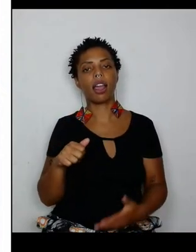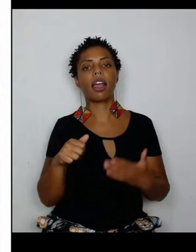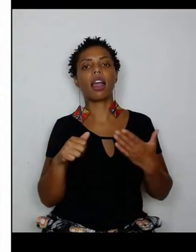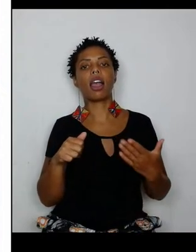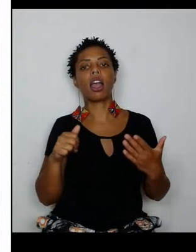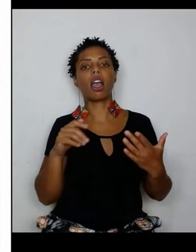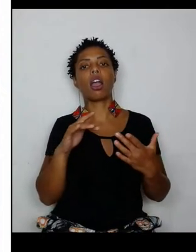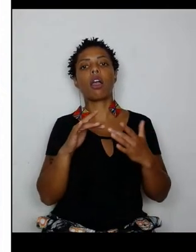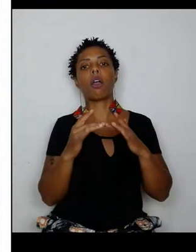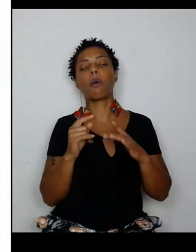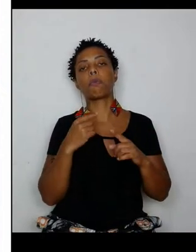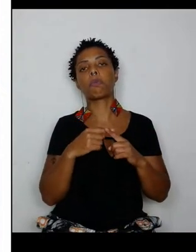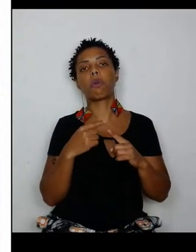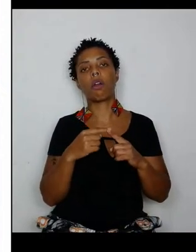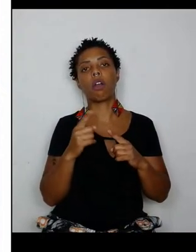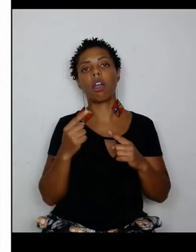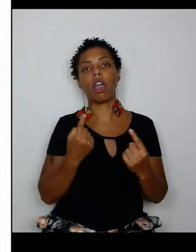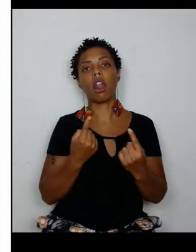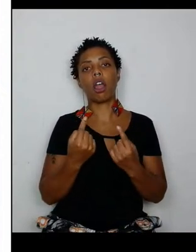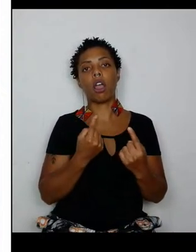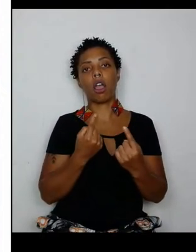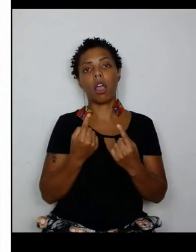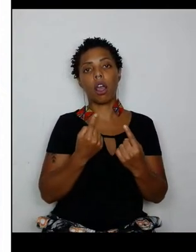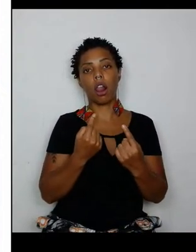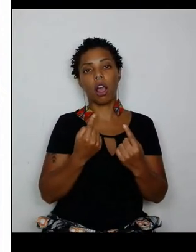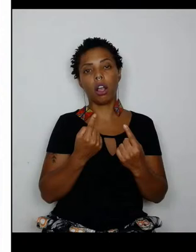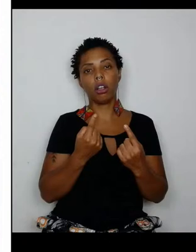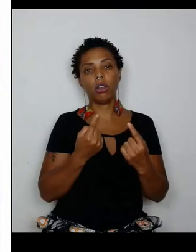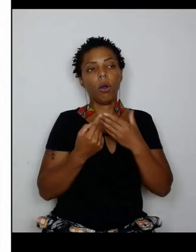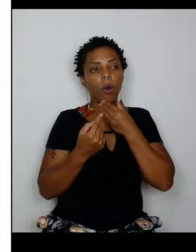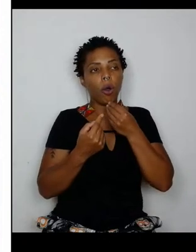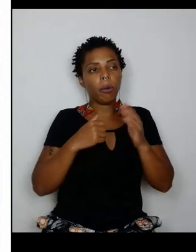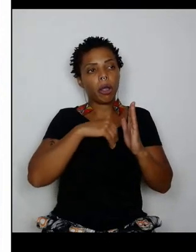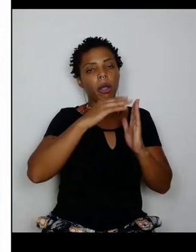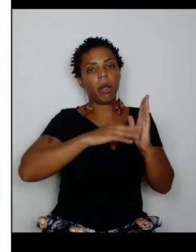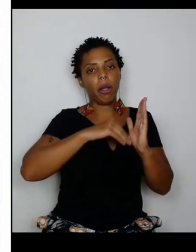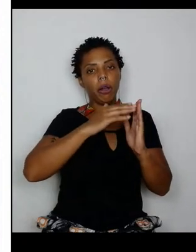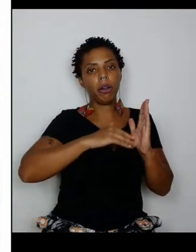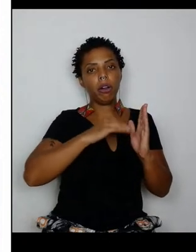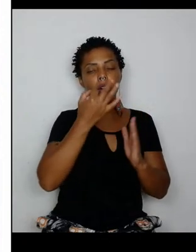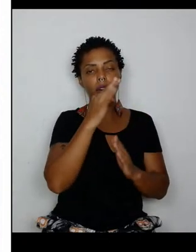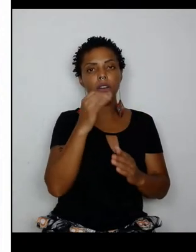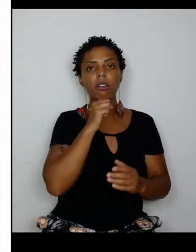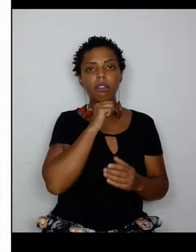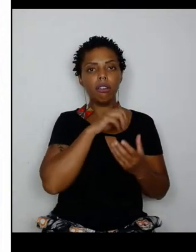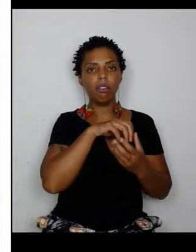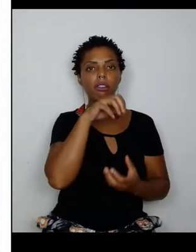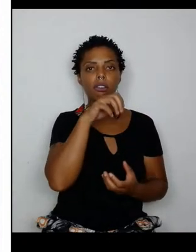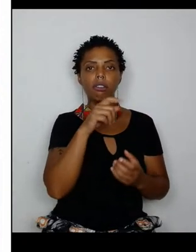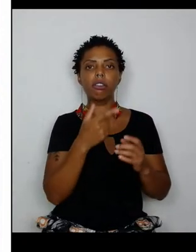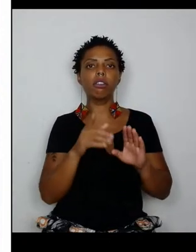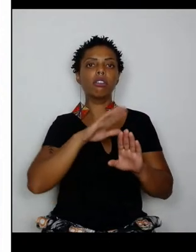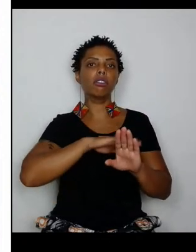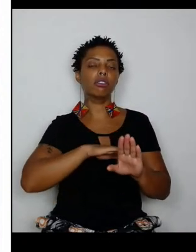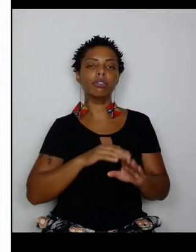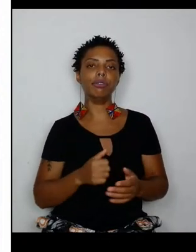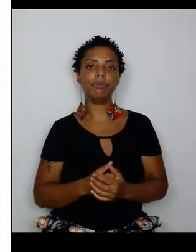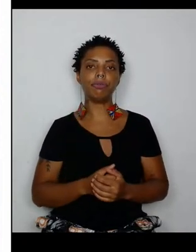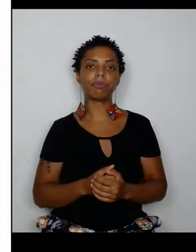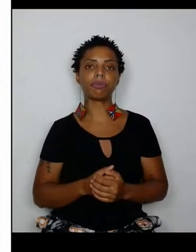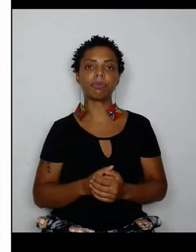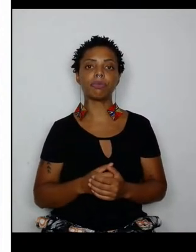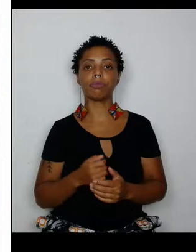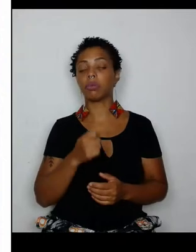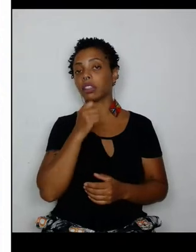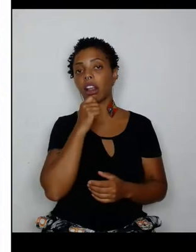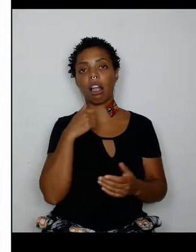painter this desire has thus far been unmet as far as i am aware and yet we might take things further to